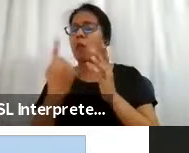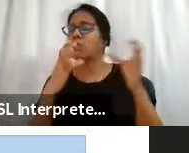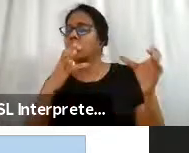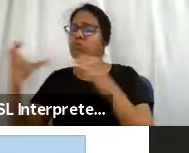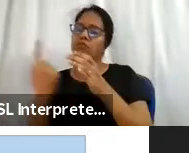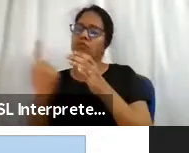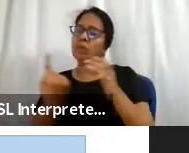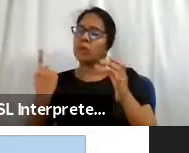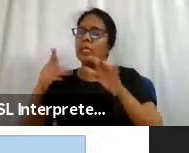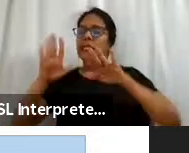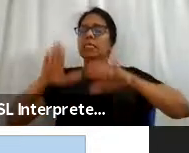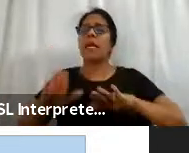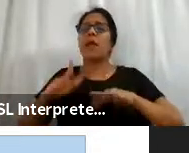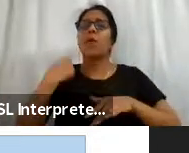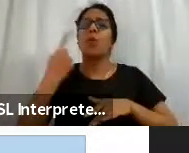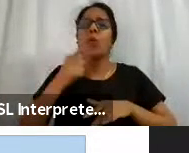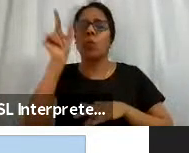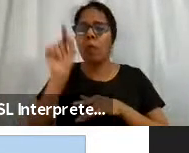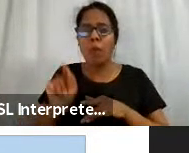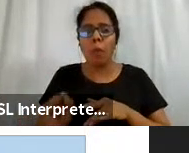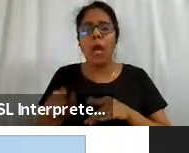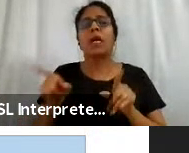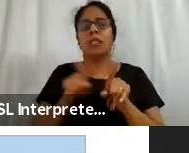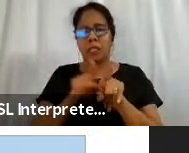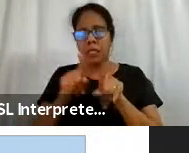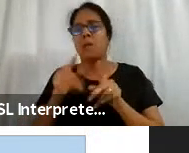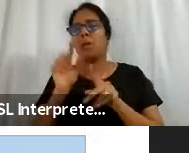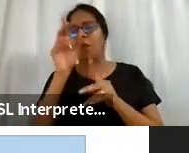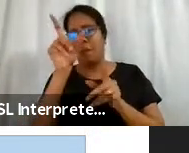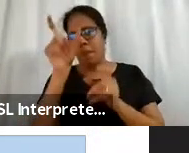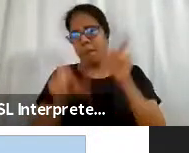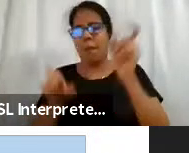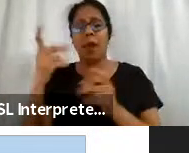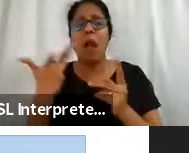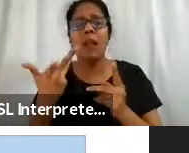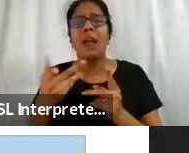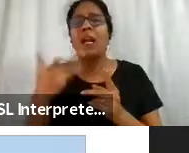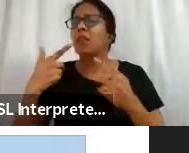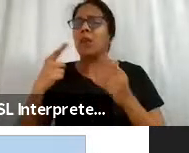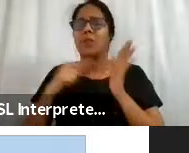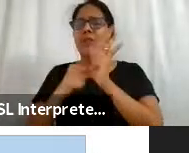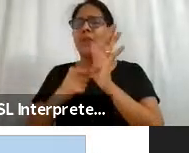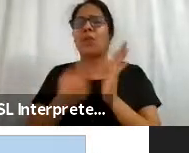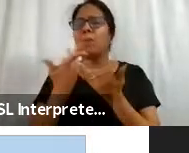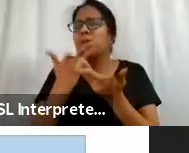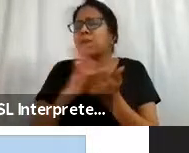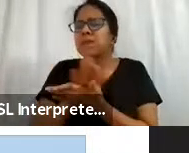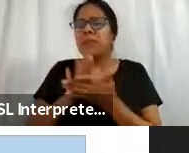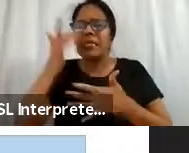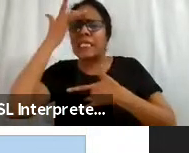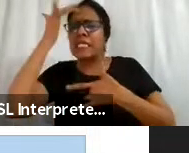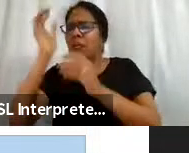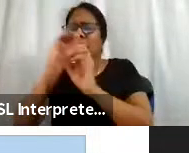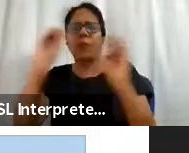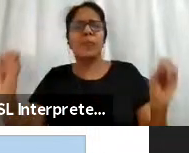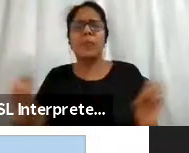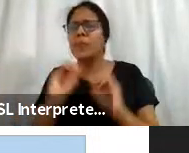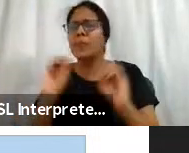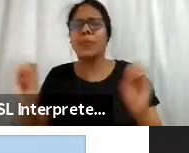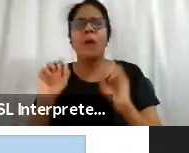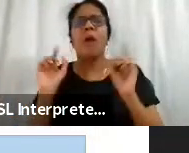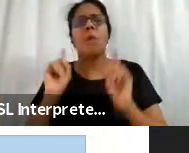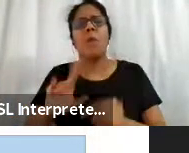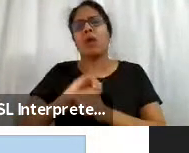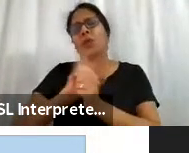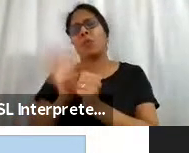tested positive, but they have no symptoms. There would be close contacts of a positive patient who are